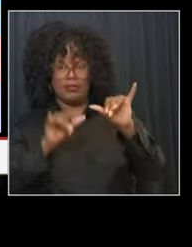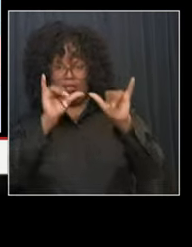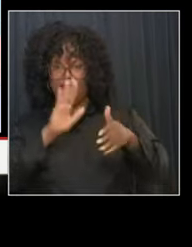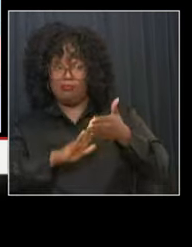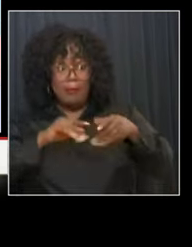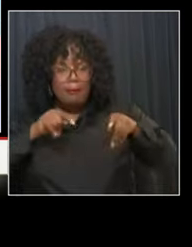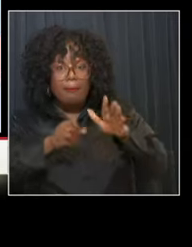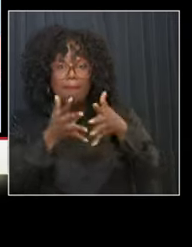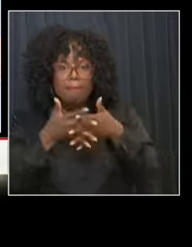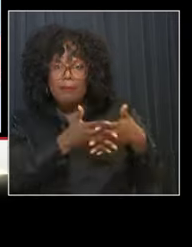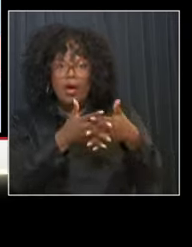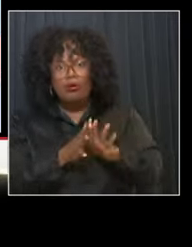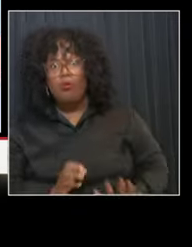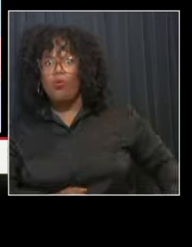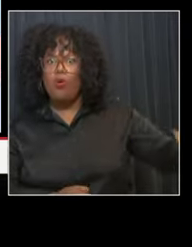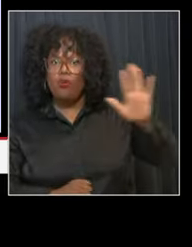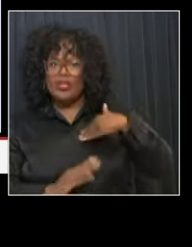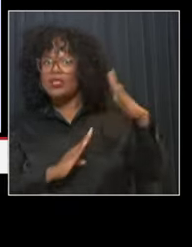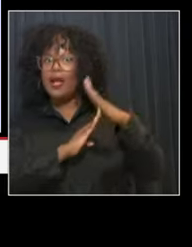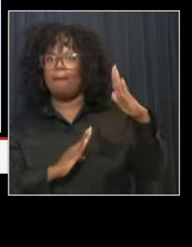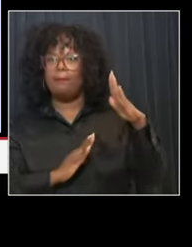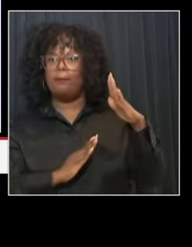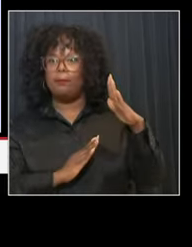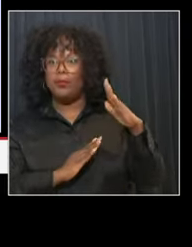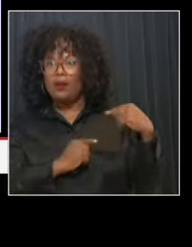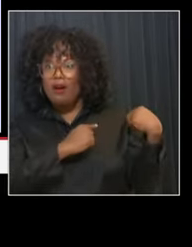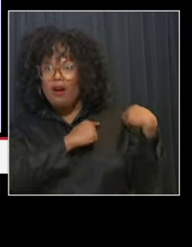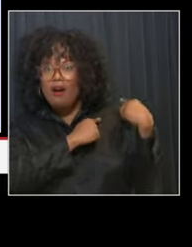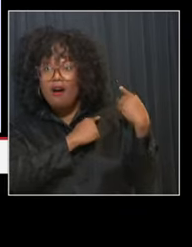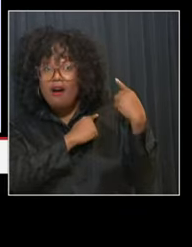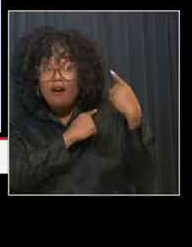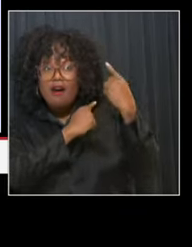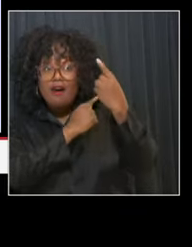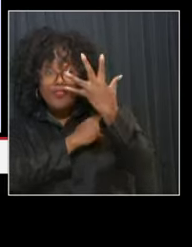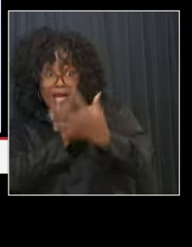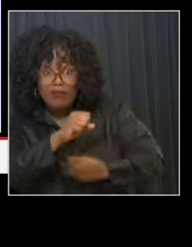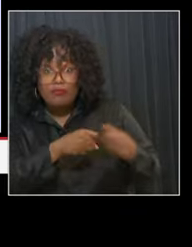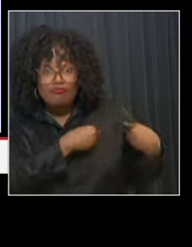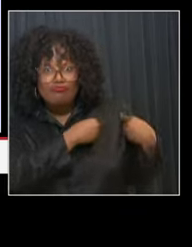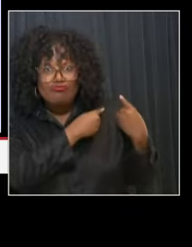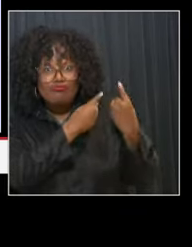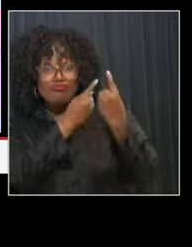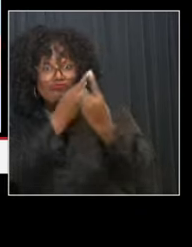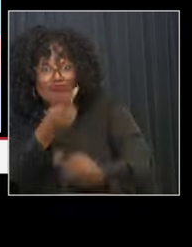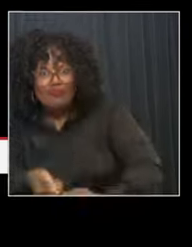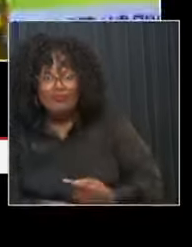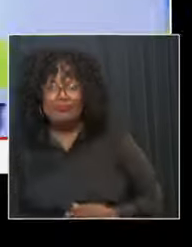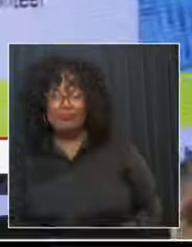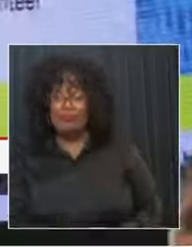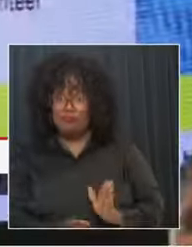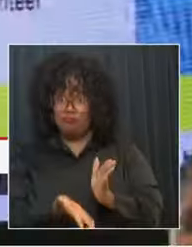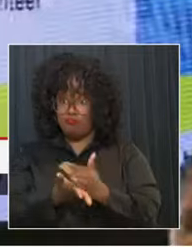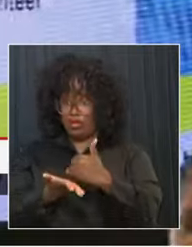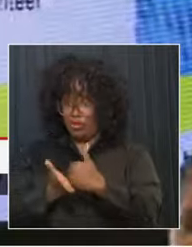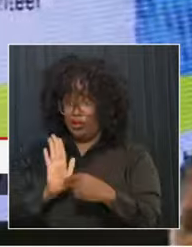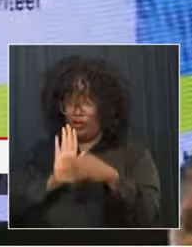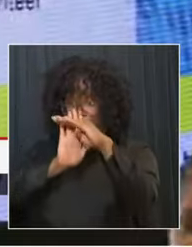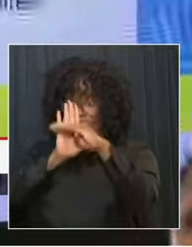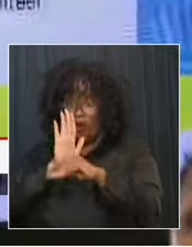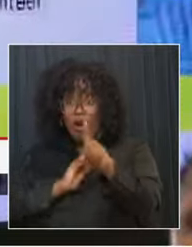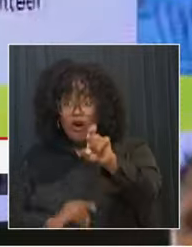investments, access, and equity. The budget proposes $188 million to